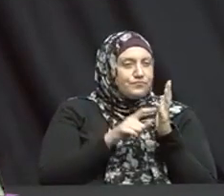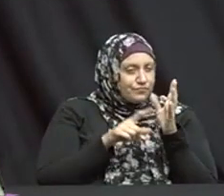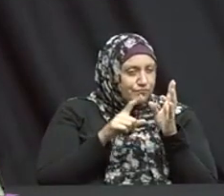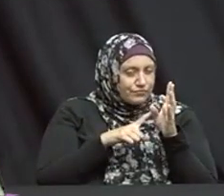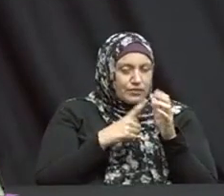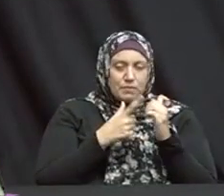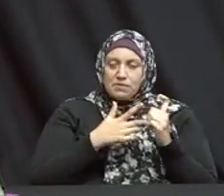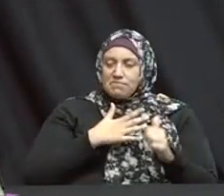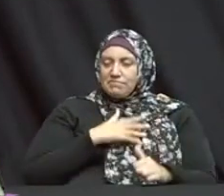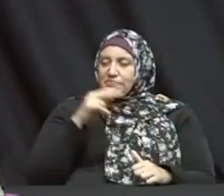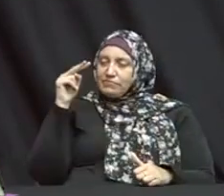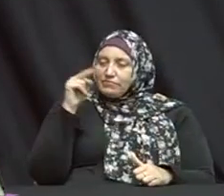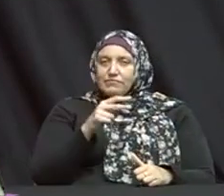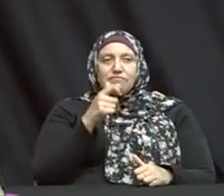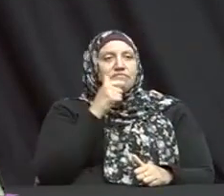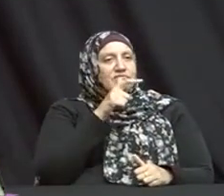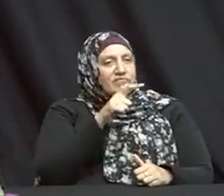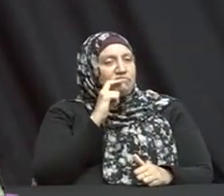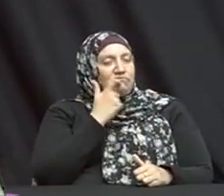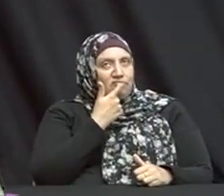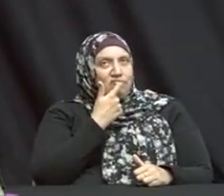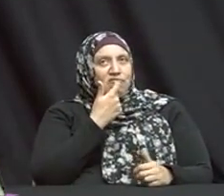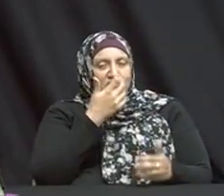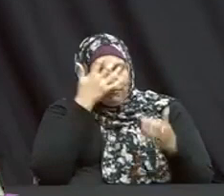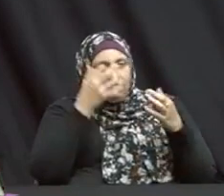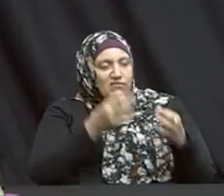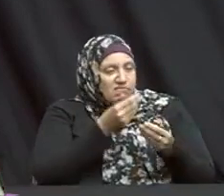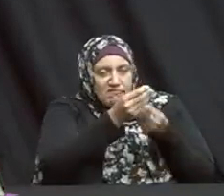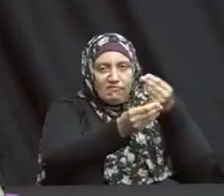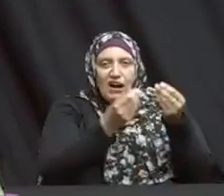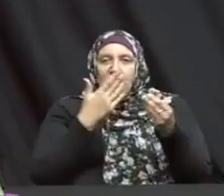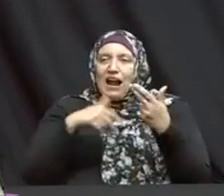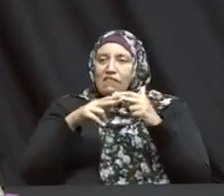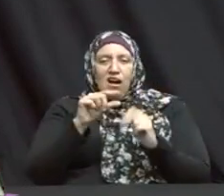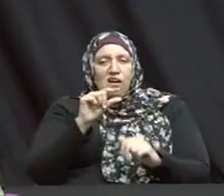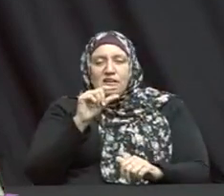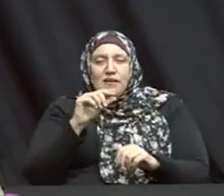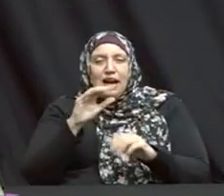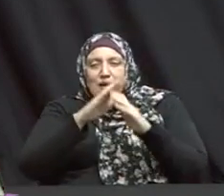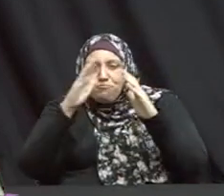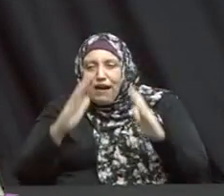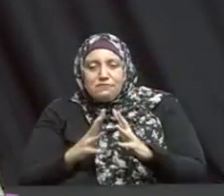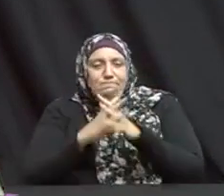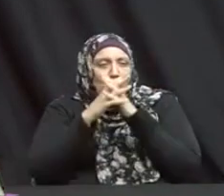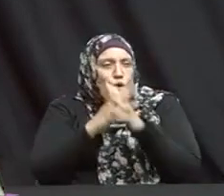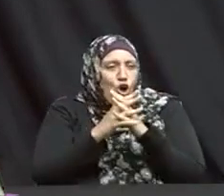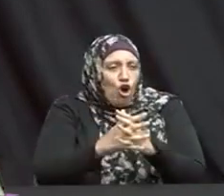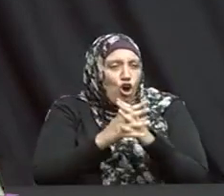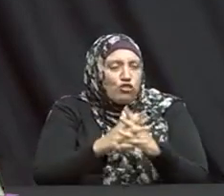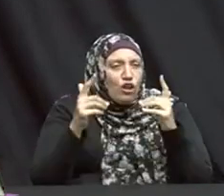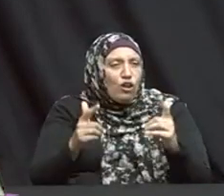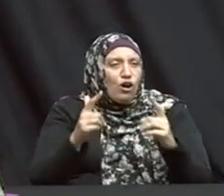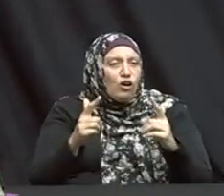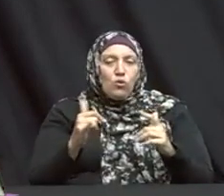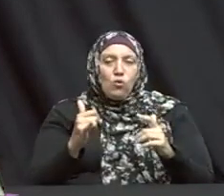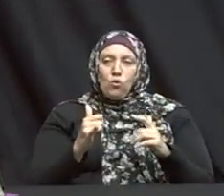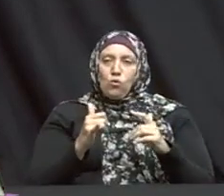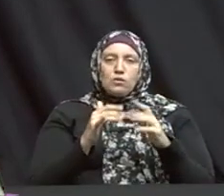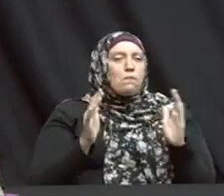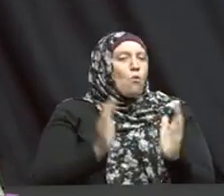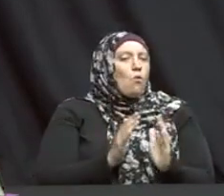lose, depending on how big or how valuable the properties are or the assets are, if it means you're